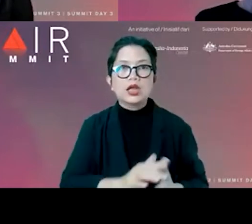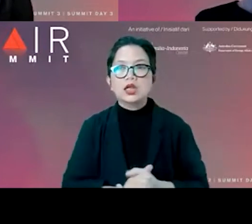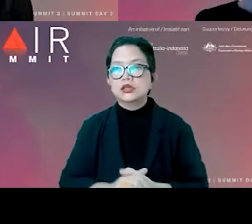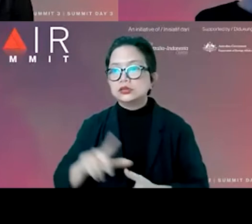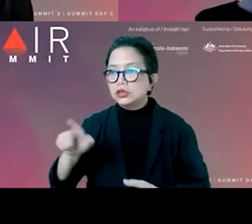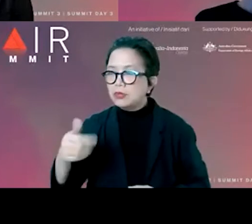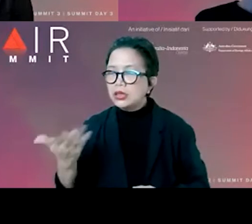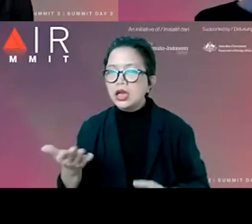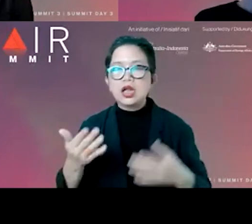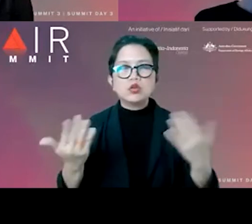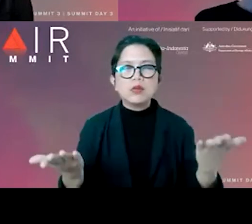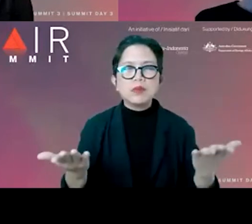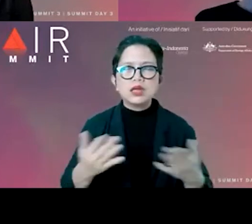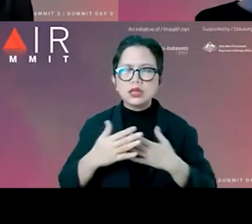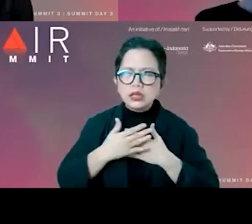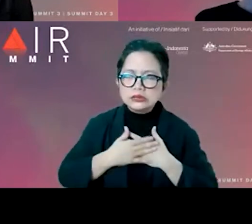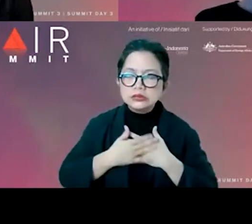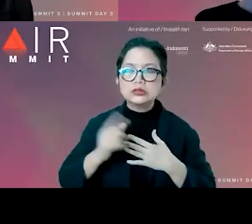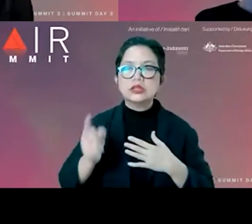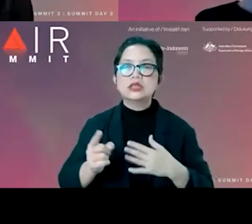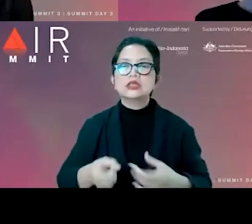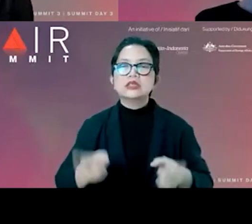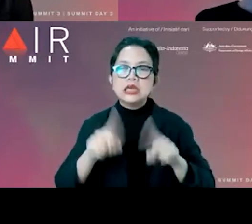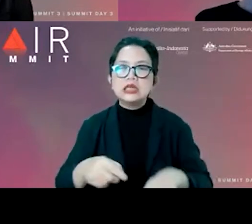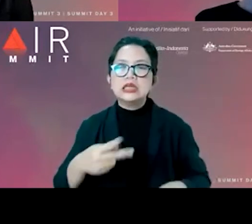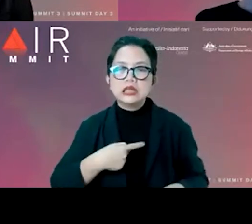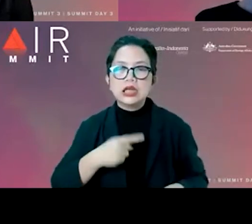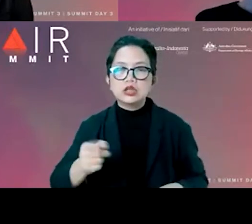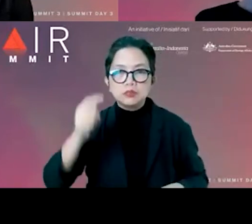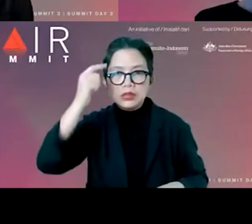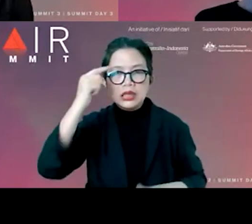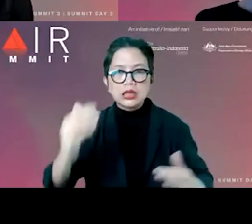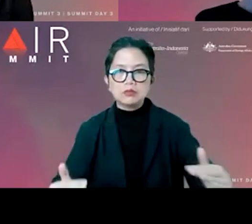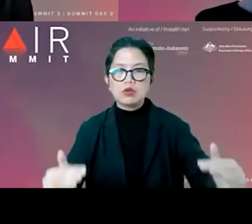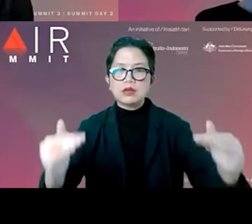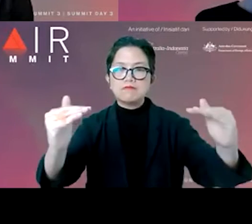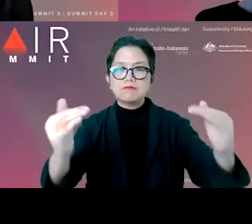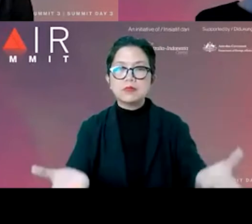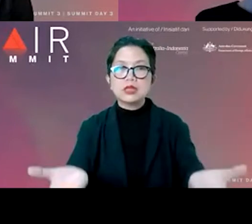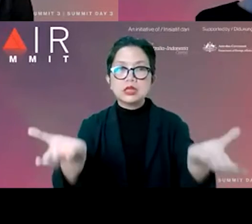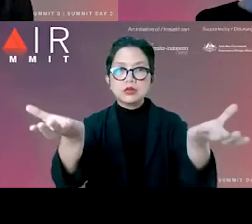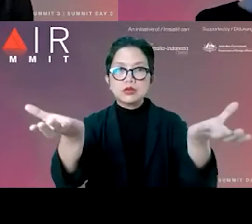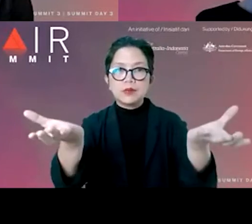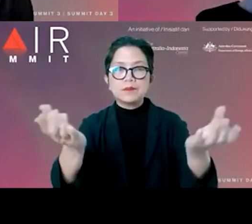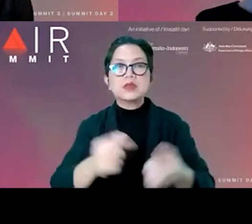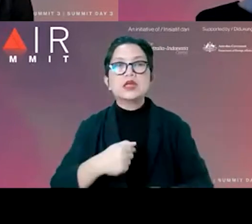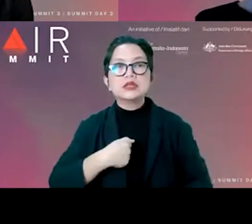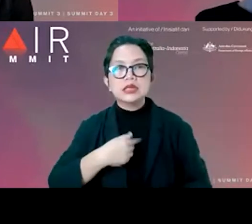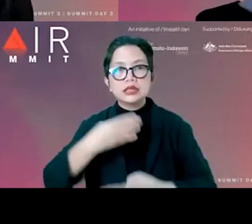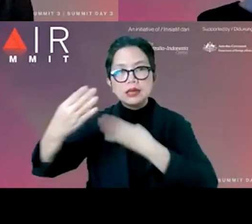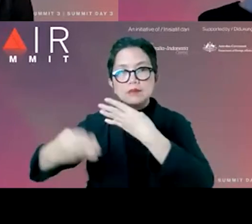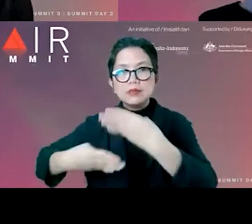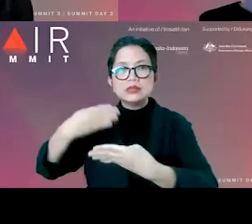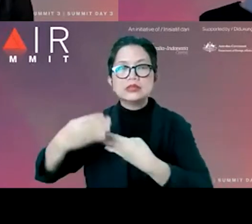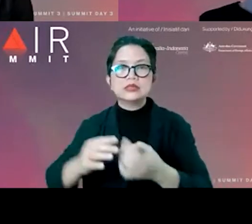very strong. I think from a business perspective, businesses, I work a lot with financial services and the services